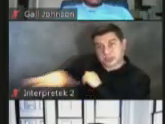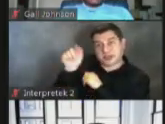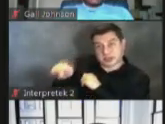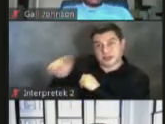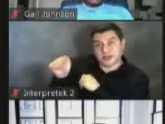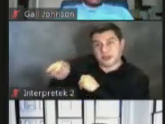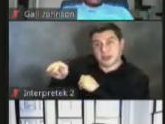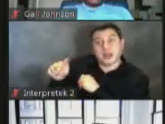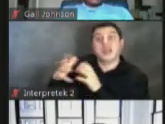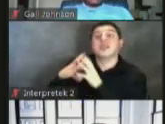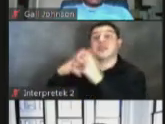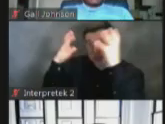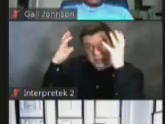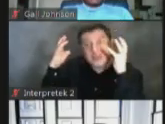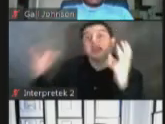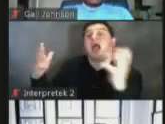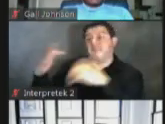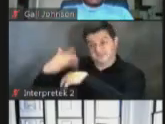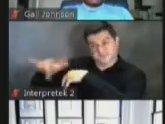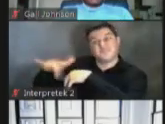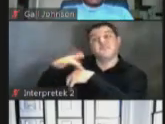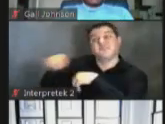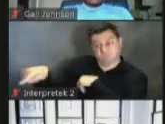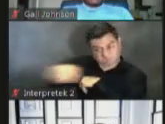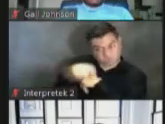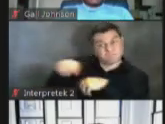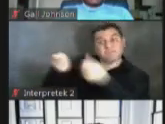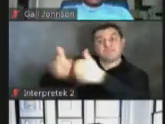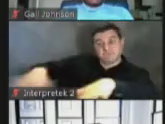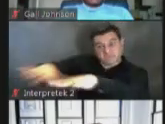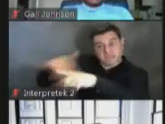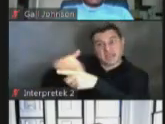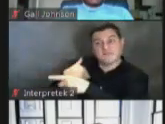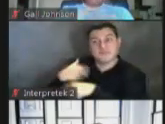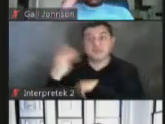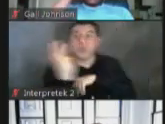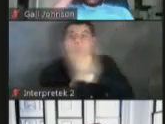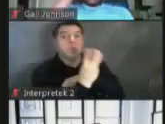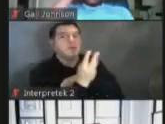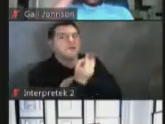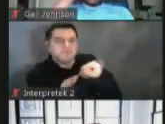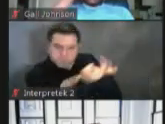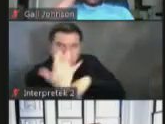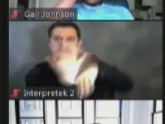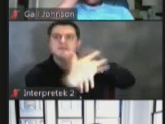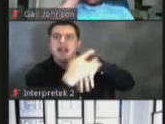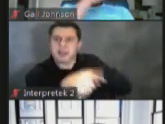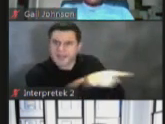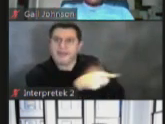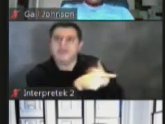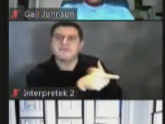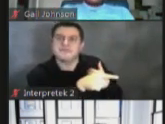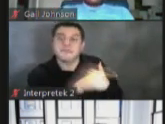quantities of vacant parcels. In West Gainesville, there are very few within neighborhoods. So if you implement inclusionary